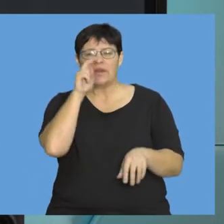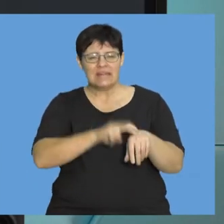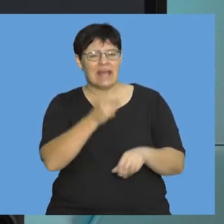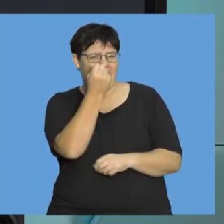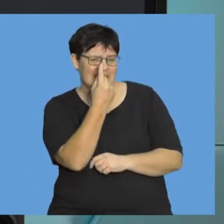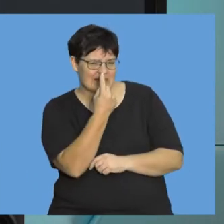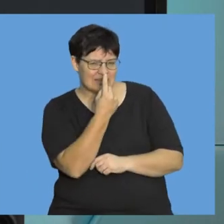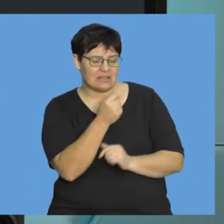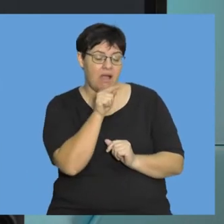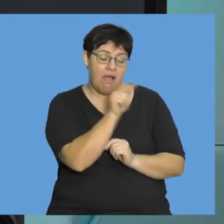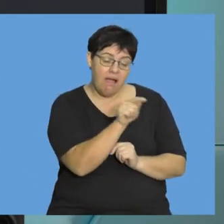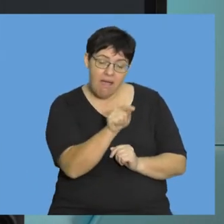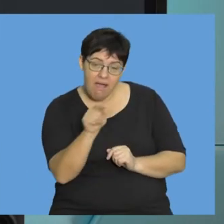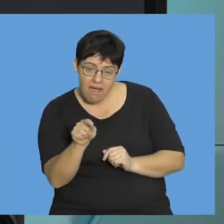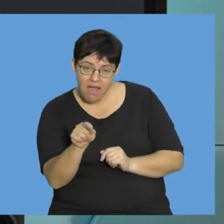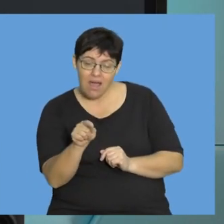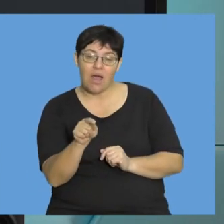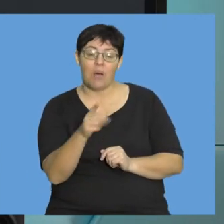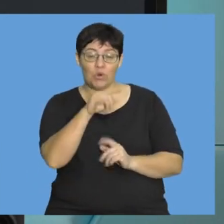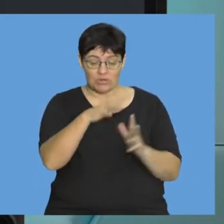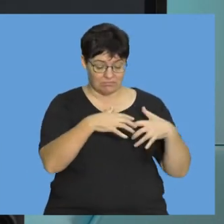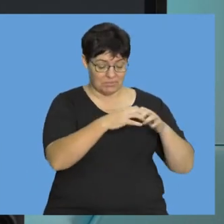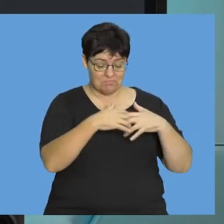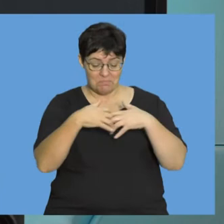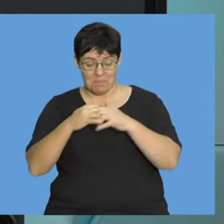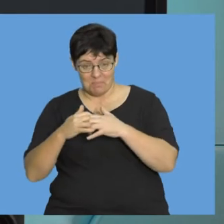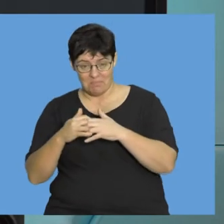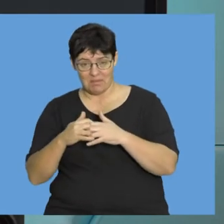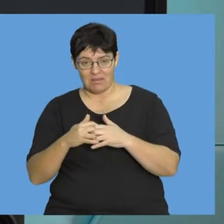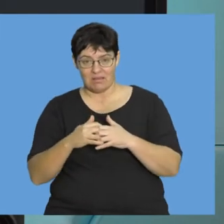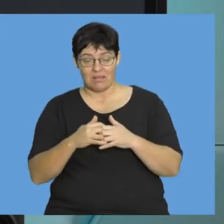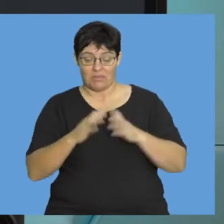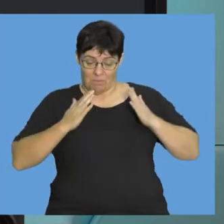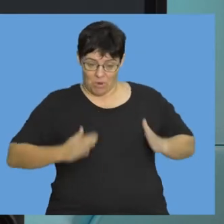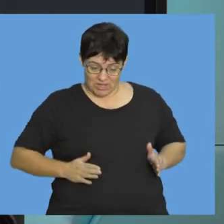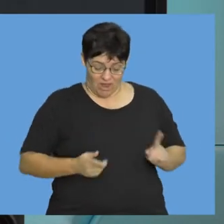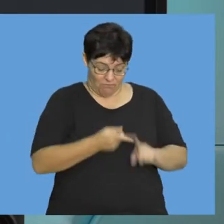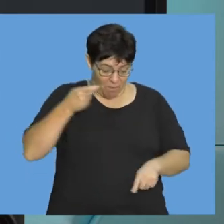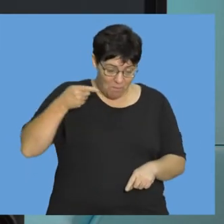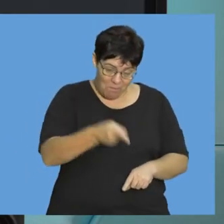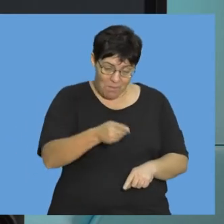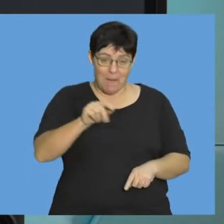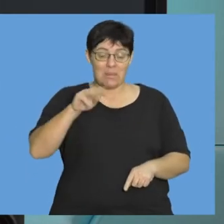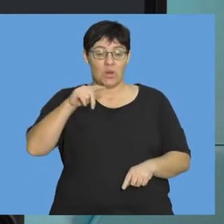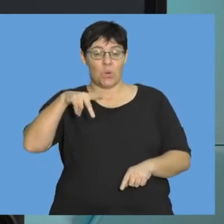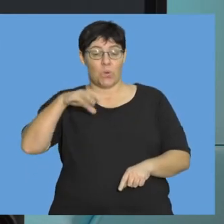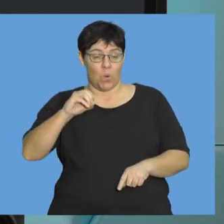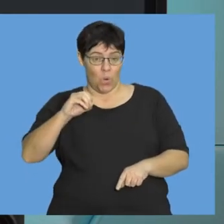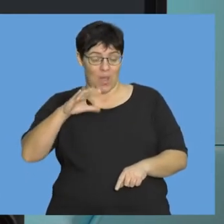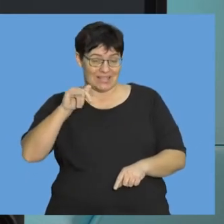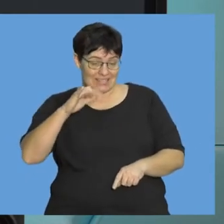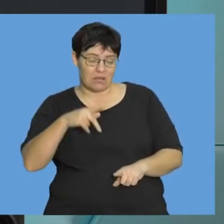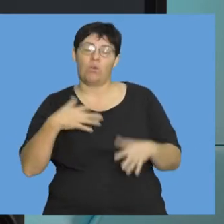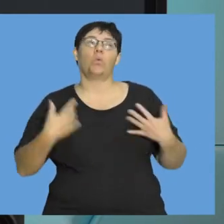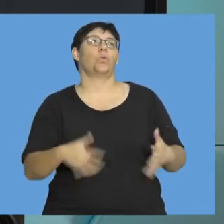need to understand that the body's making proteins. Those proteins that the body makes from these amino acids